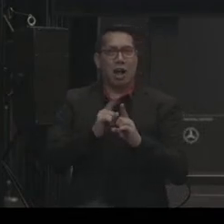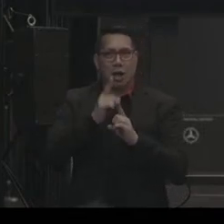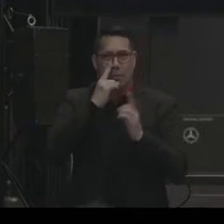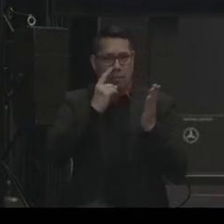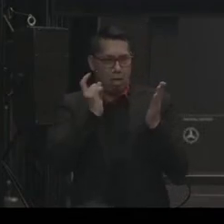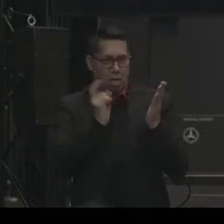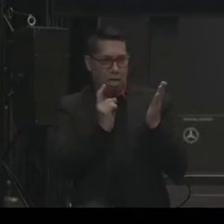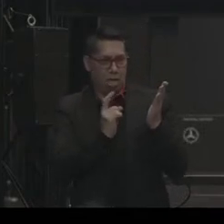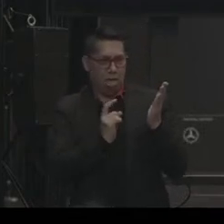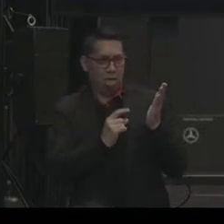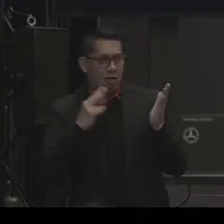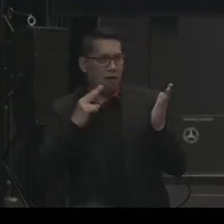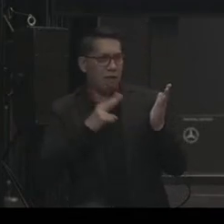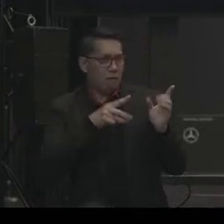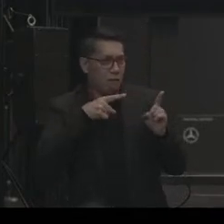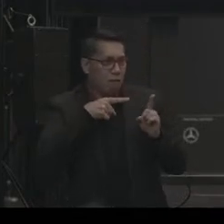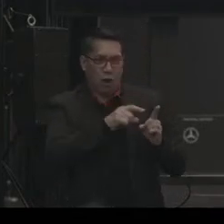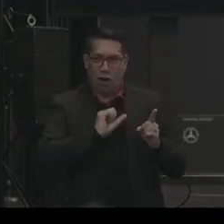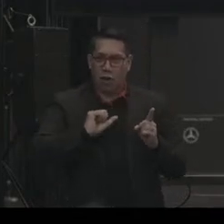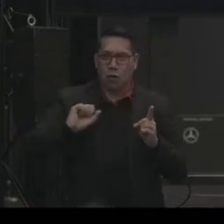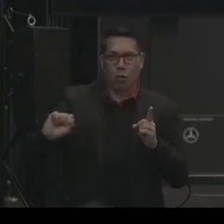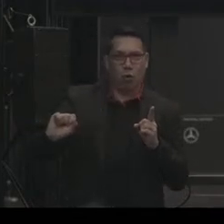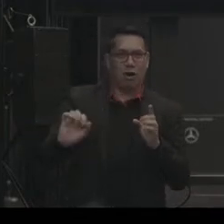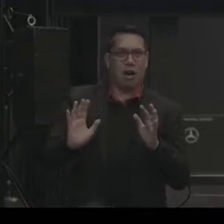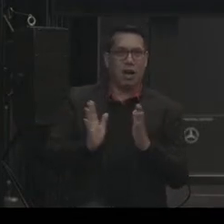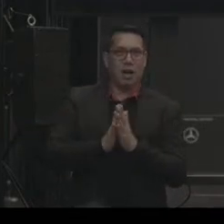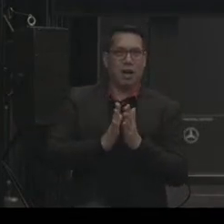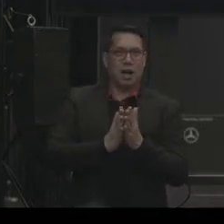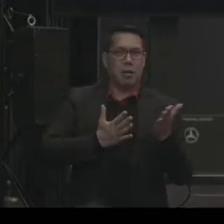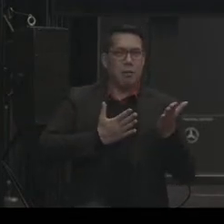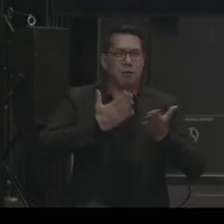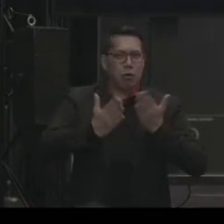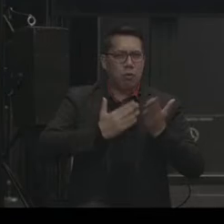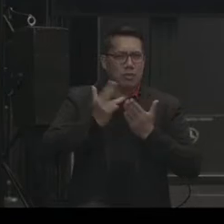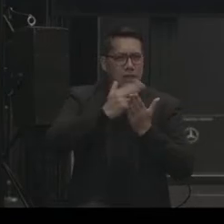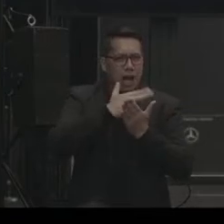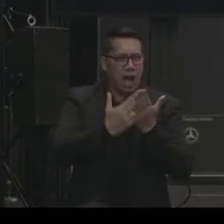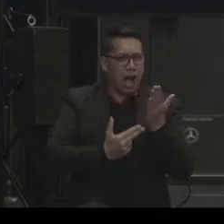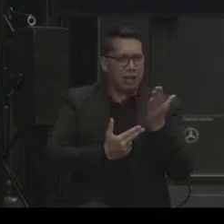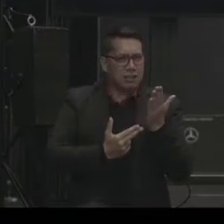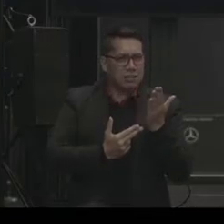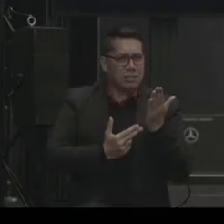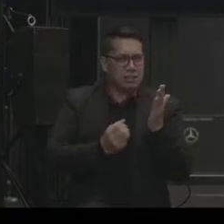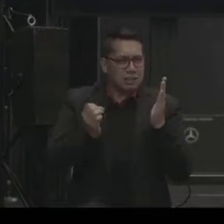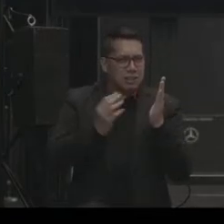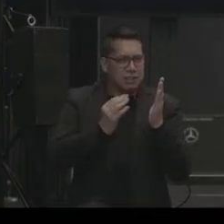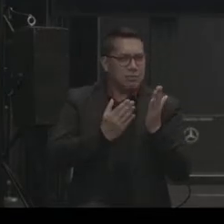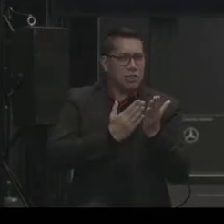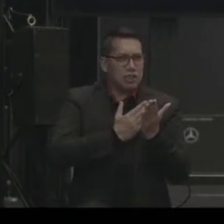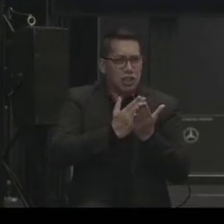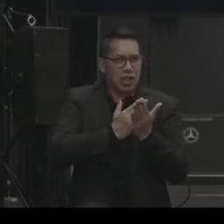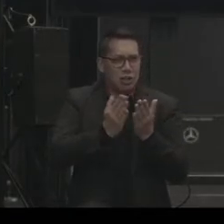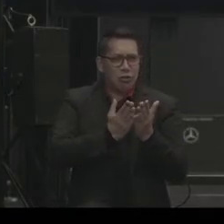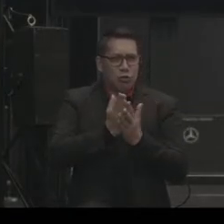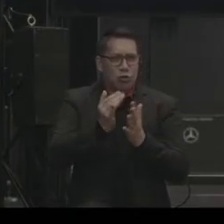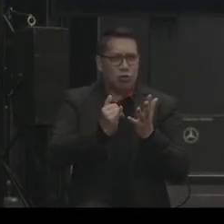your short form performance art that's shared through social media